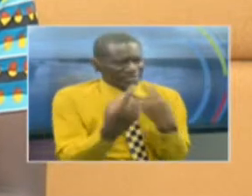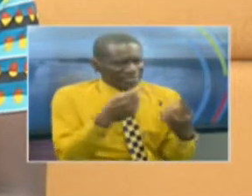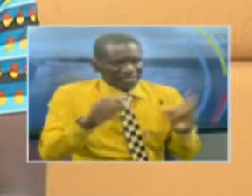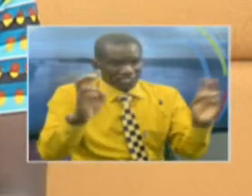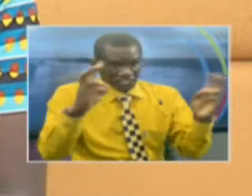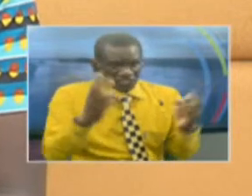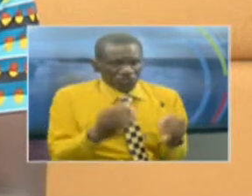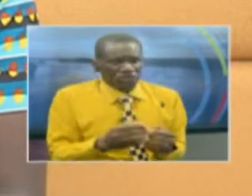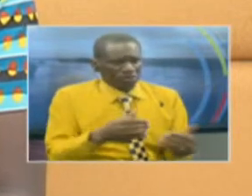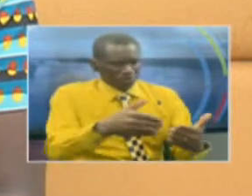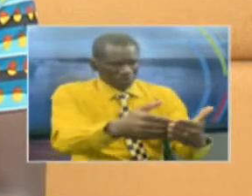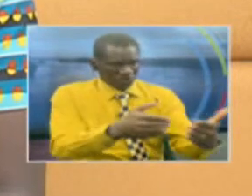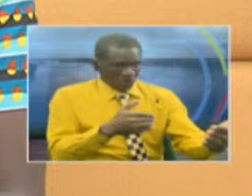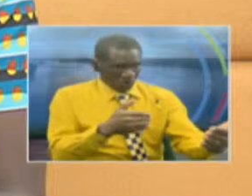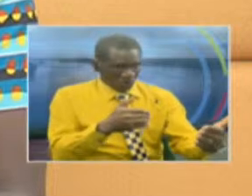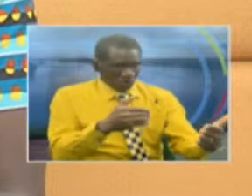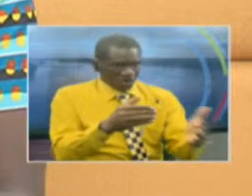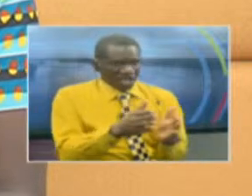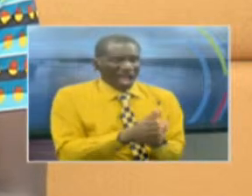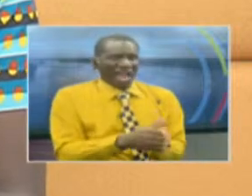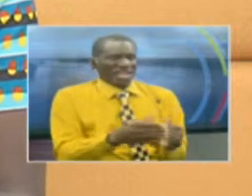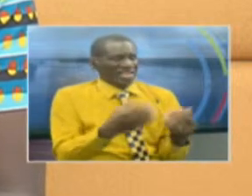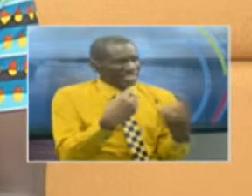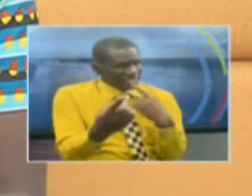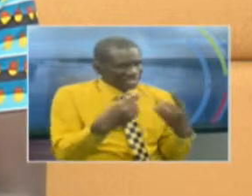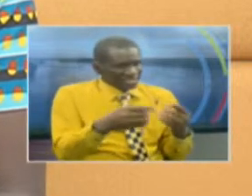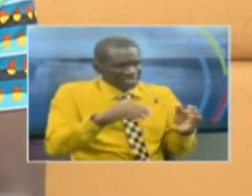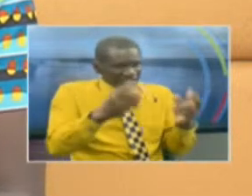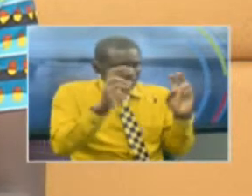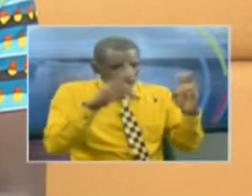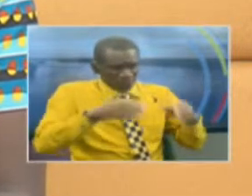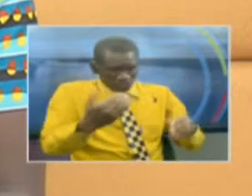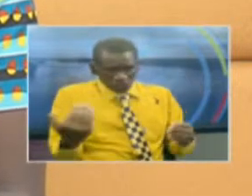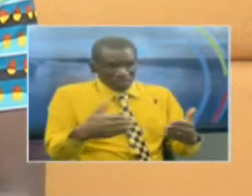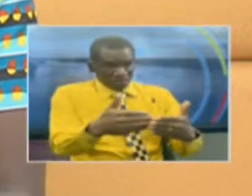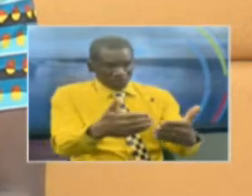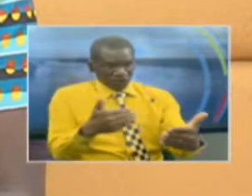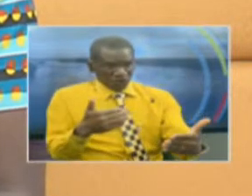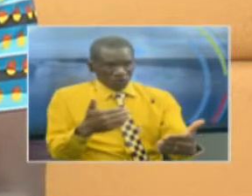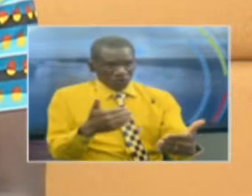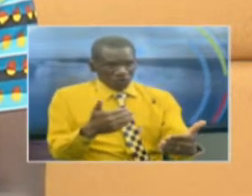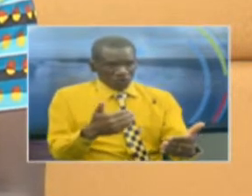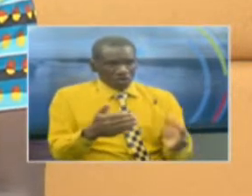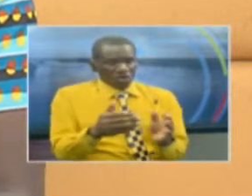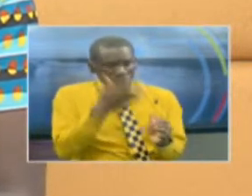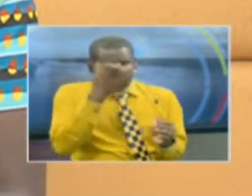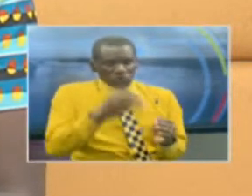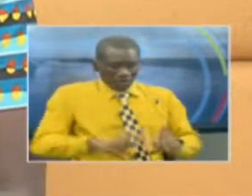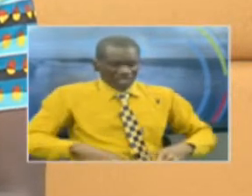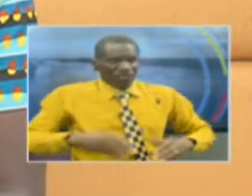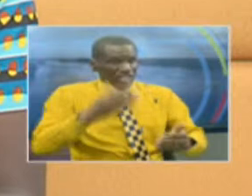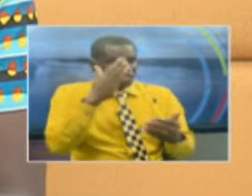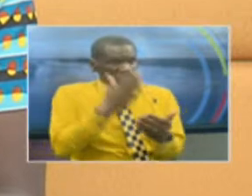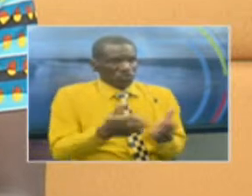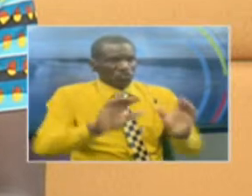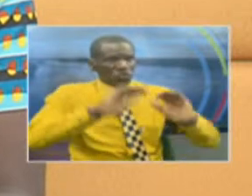issues prior and having these issues consistently discussed, because we are living in a real world that these things happen,